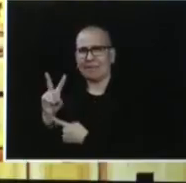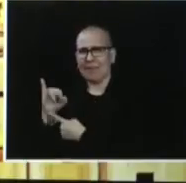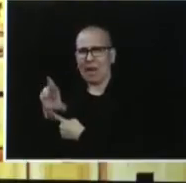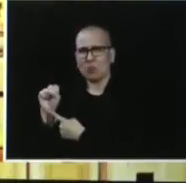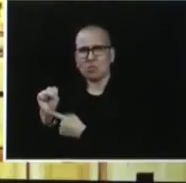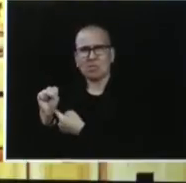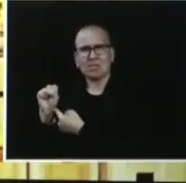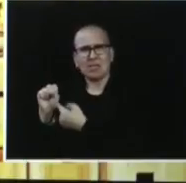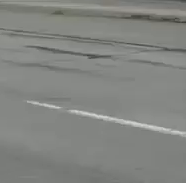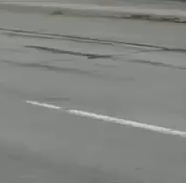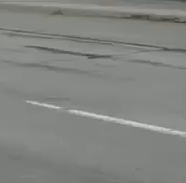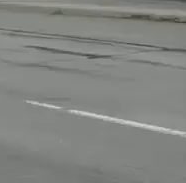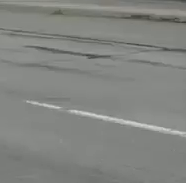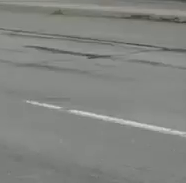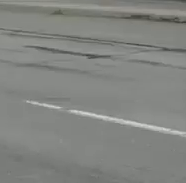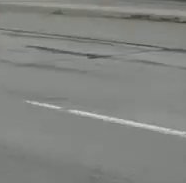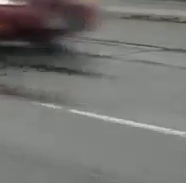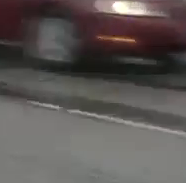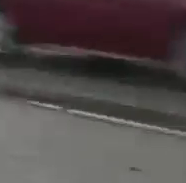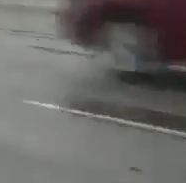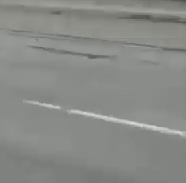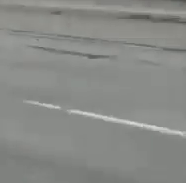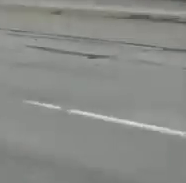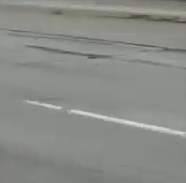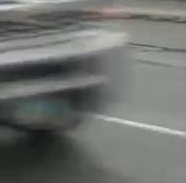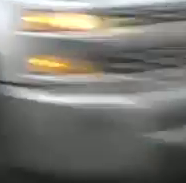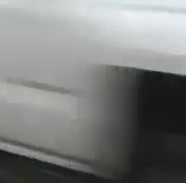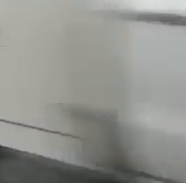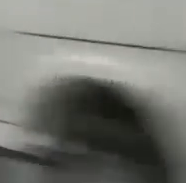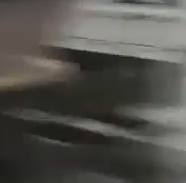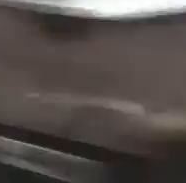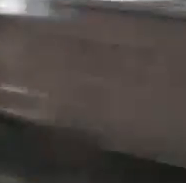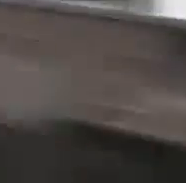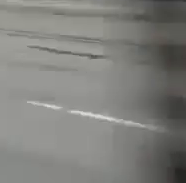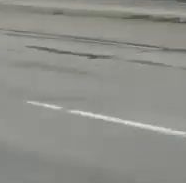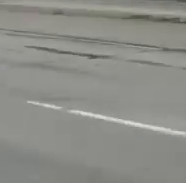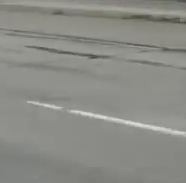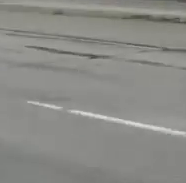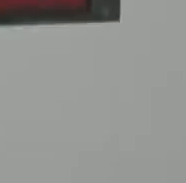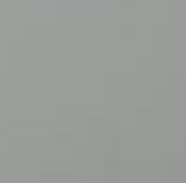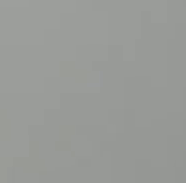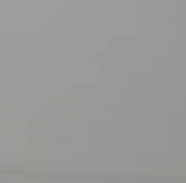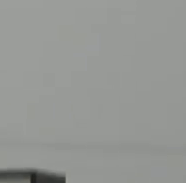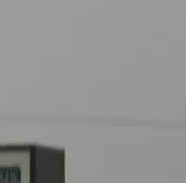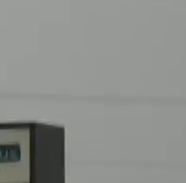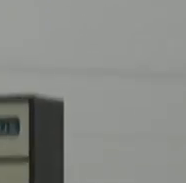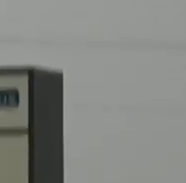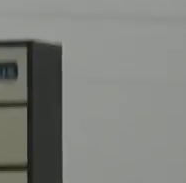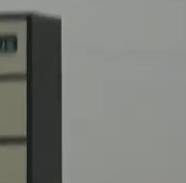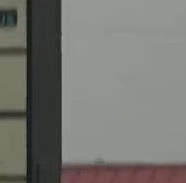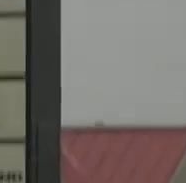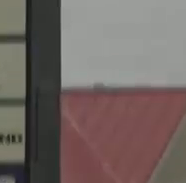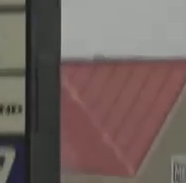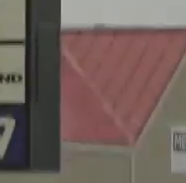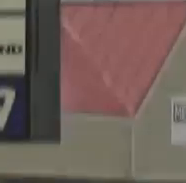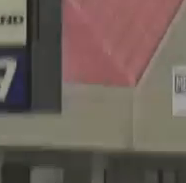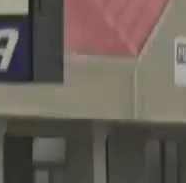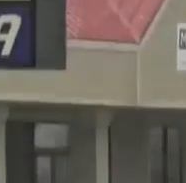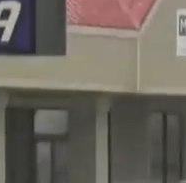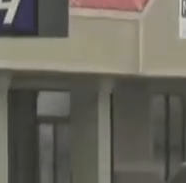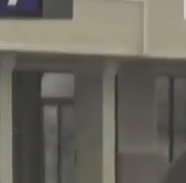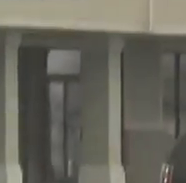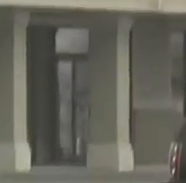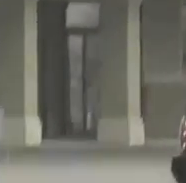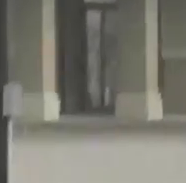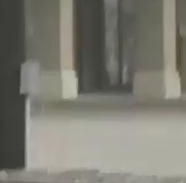Minnesota Governor Tim Waltz says he's going to allow the stay-at-home order to expire. Non-essential businesses can reopen on